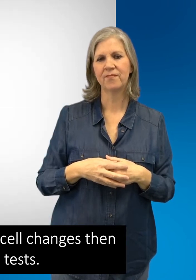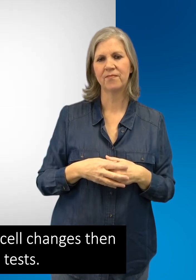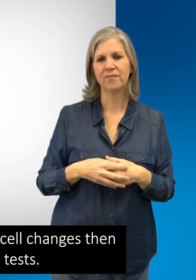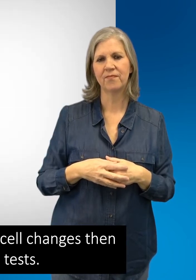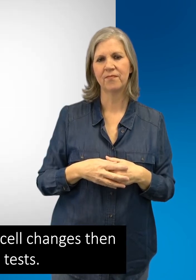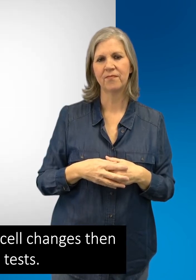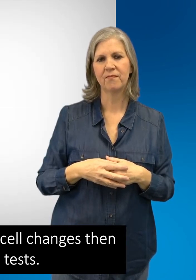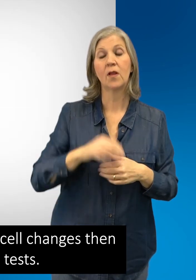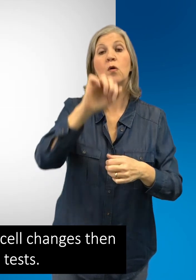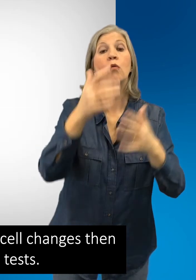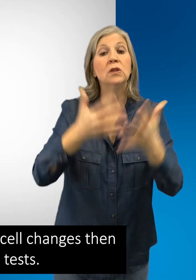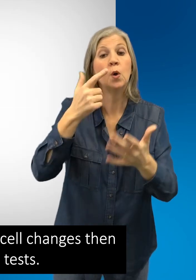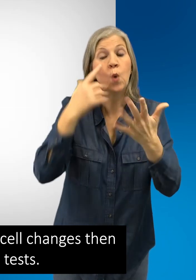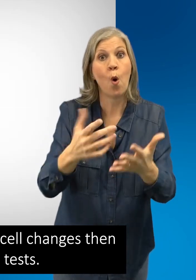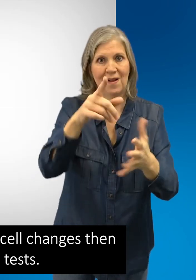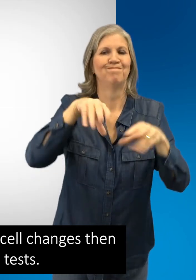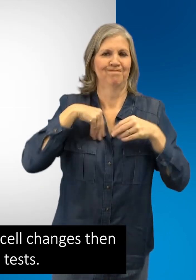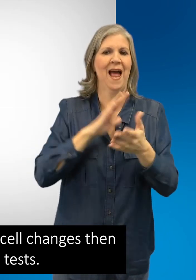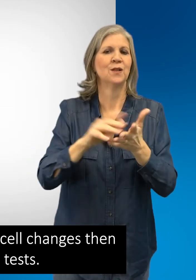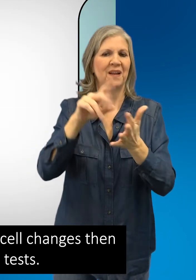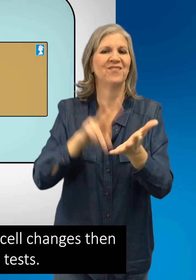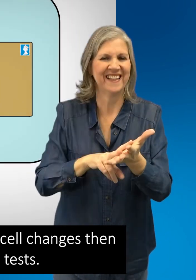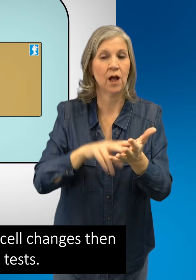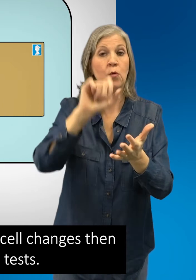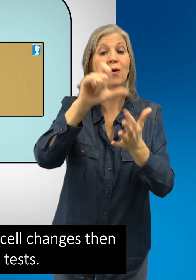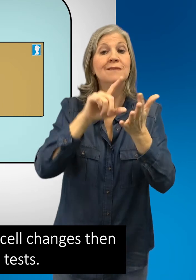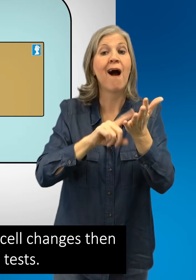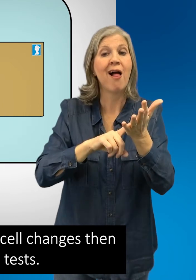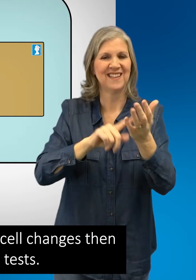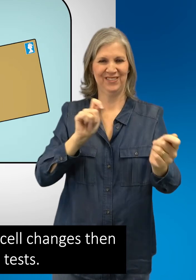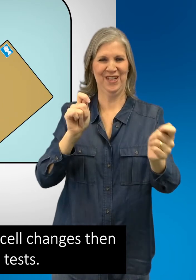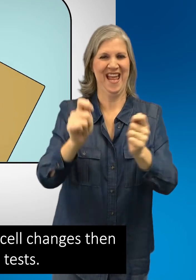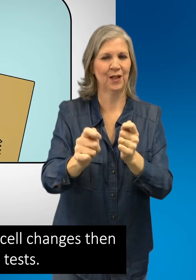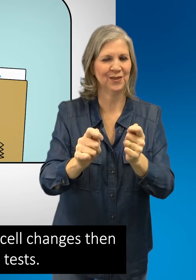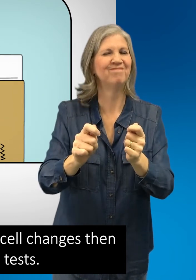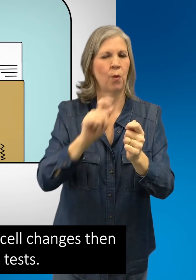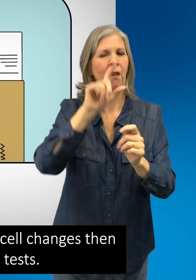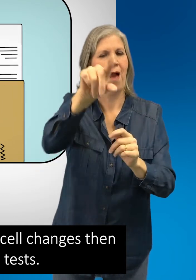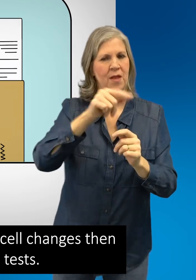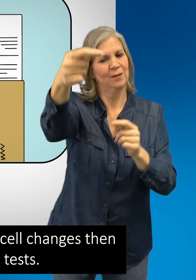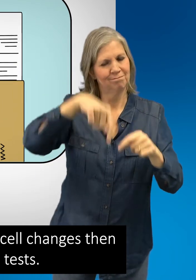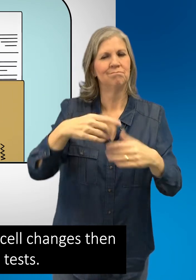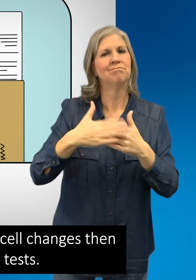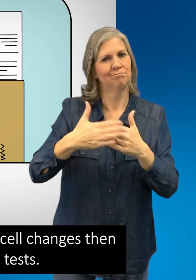If your result shows you have HPV and cell changes, then you will be invited for more tests.